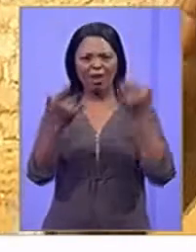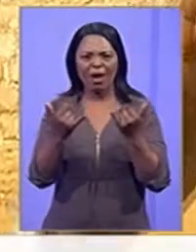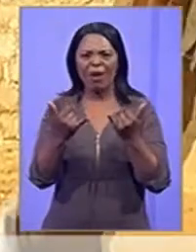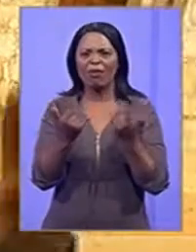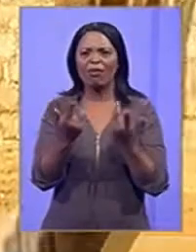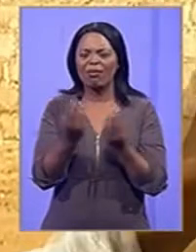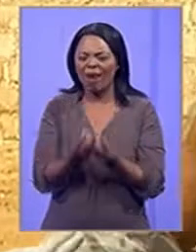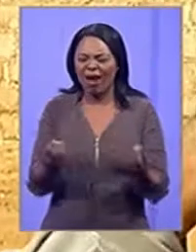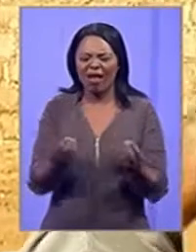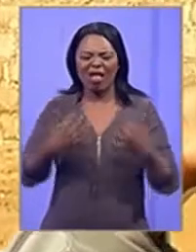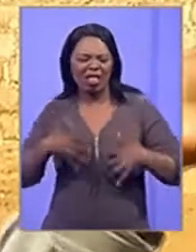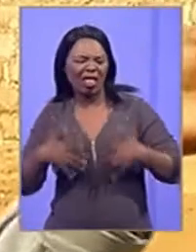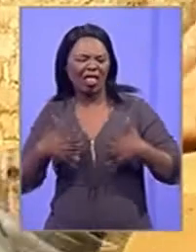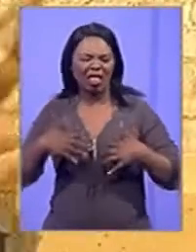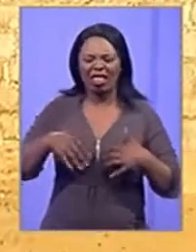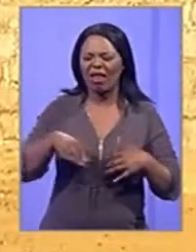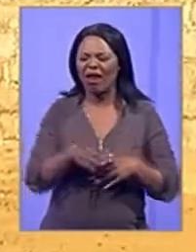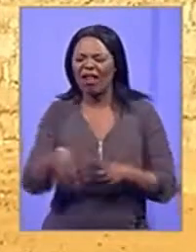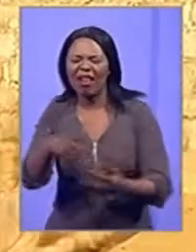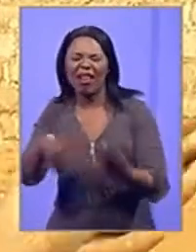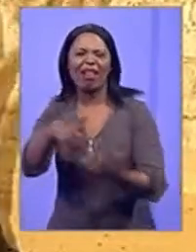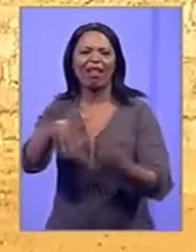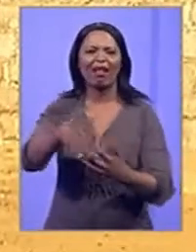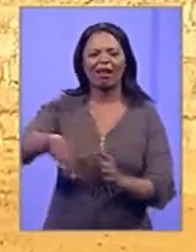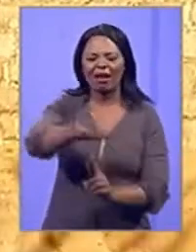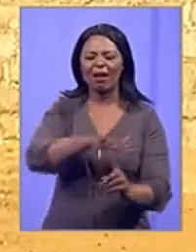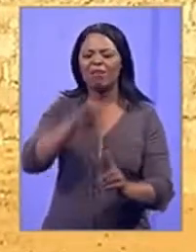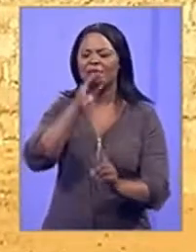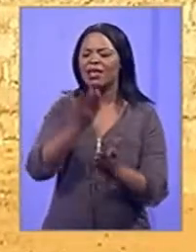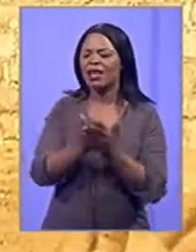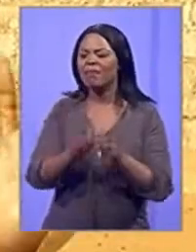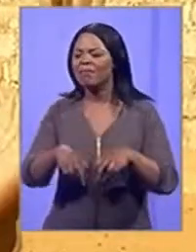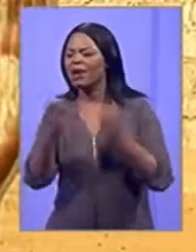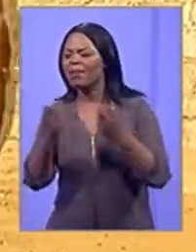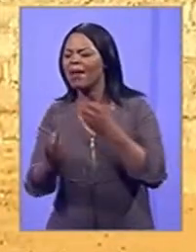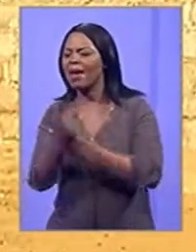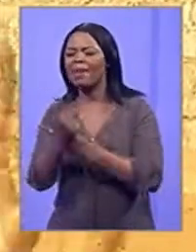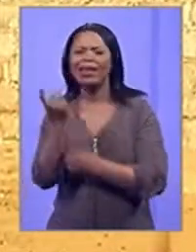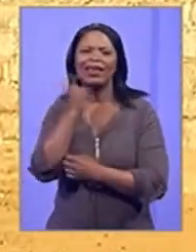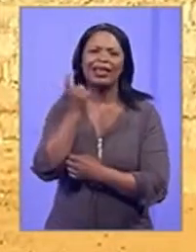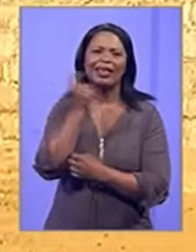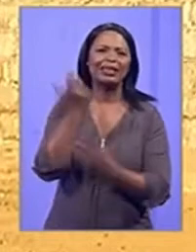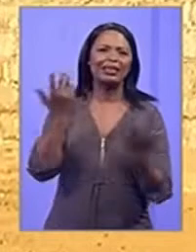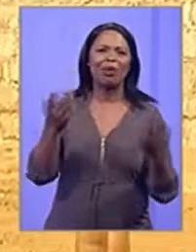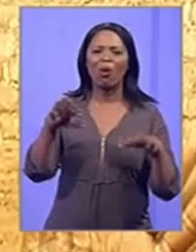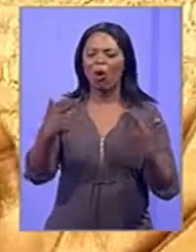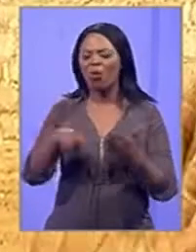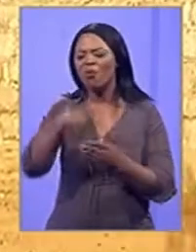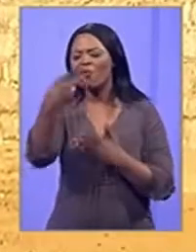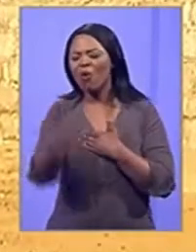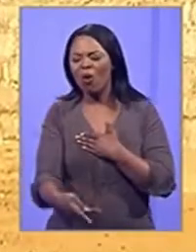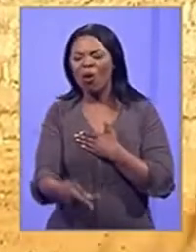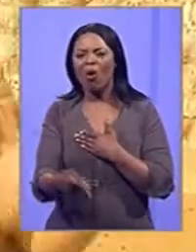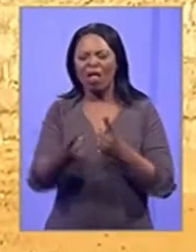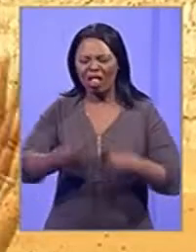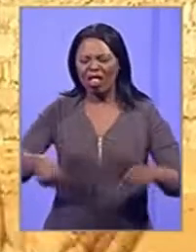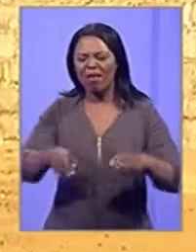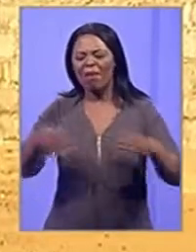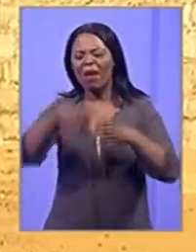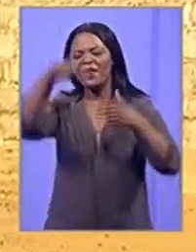ene go direga dilo tše dintši ya bošilo tša go swana le gore bana ba katiwa ene bana ba wela ka gare ga melete ya mekwete